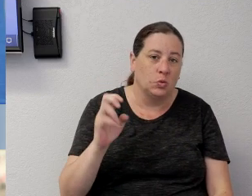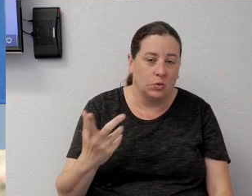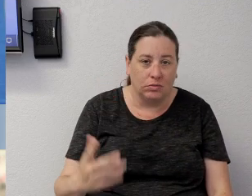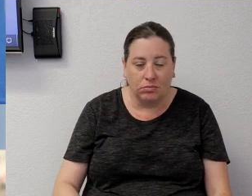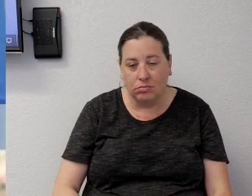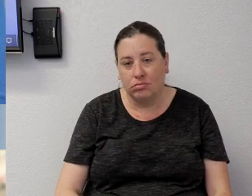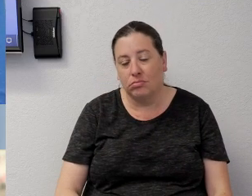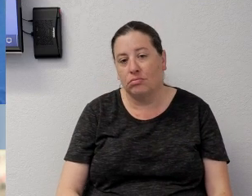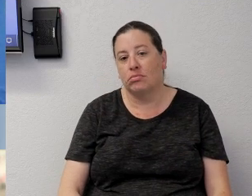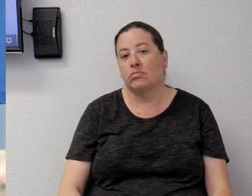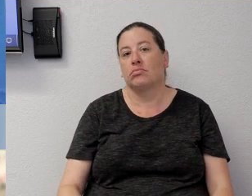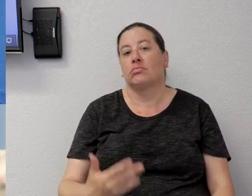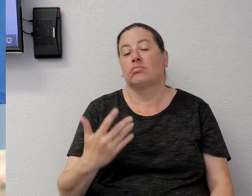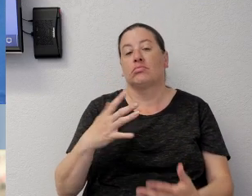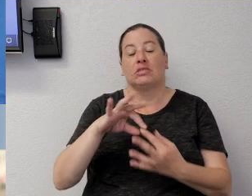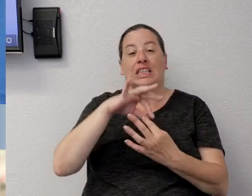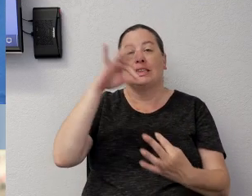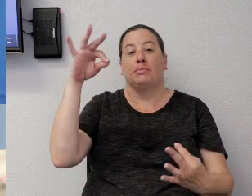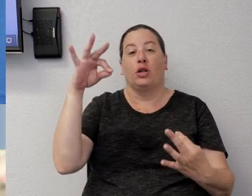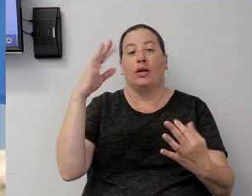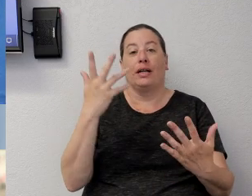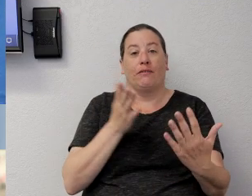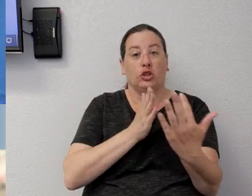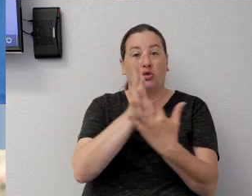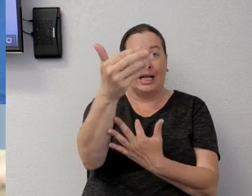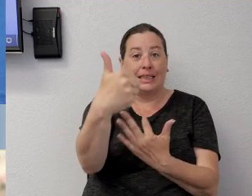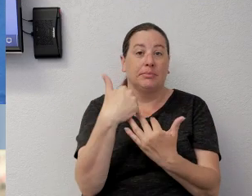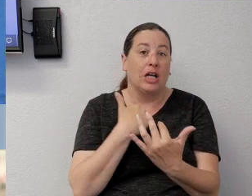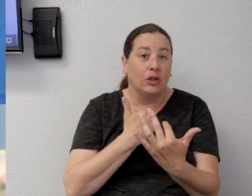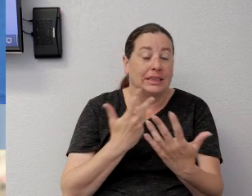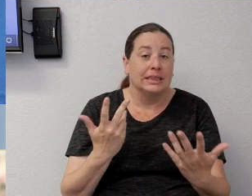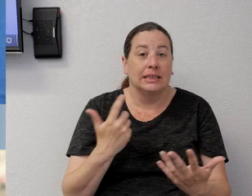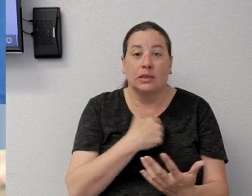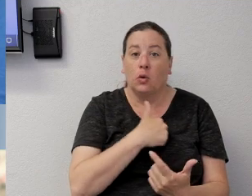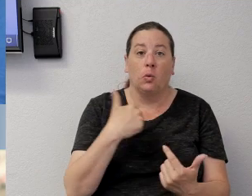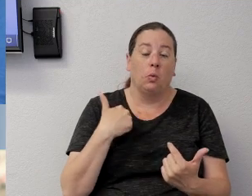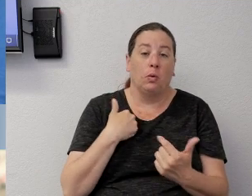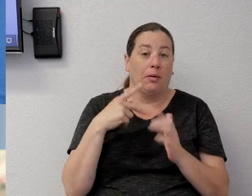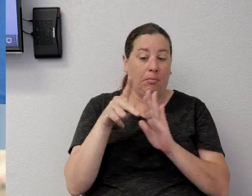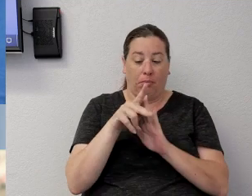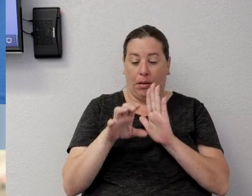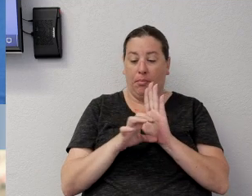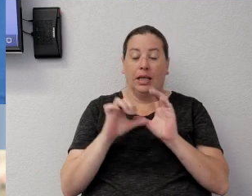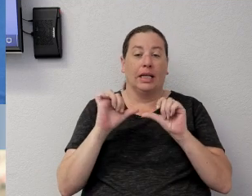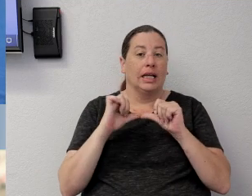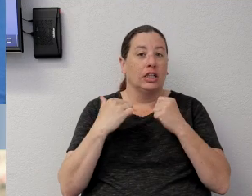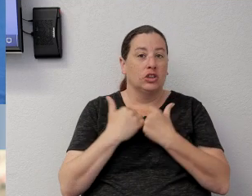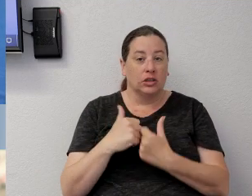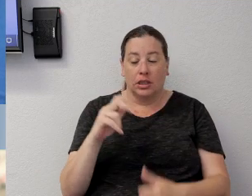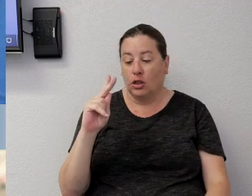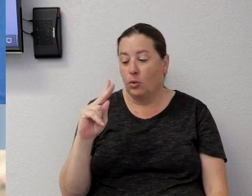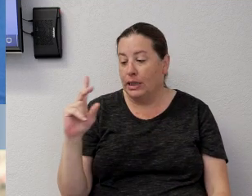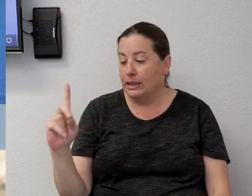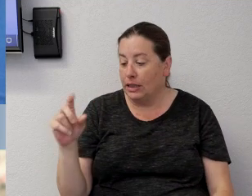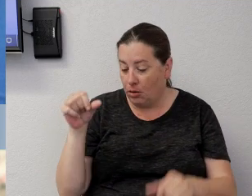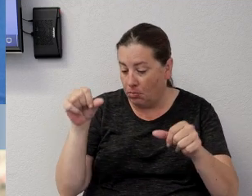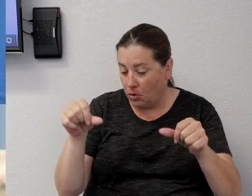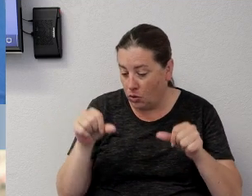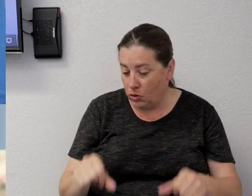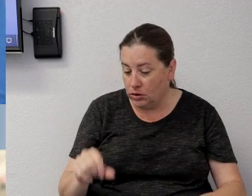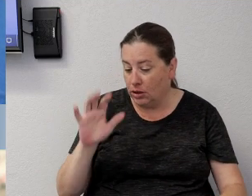In our spirit of transparency, again, we're a public agency, Quia Delta posted a $5.7